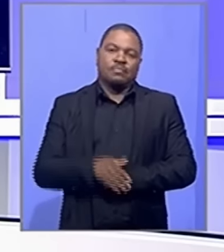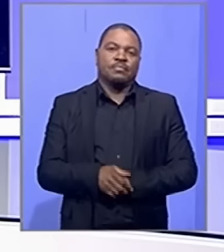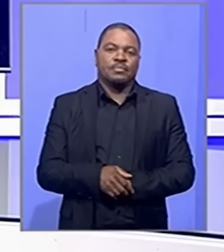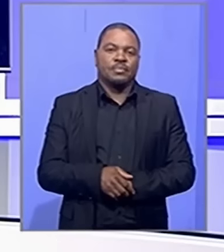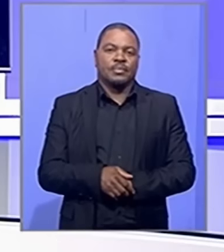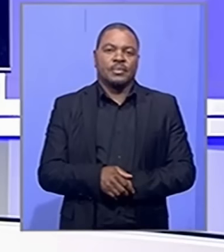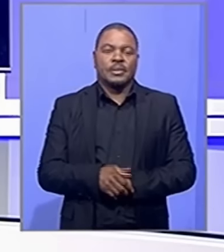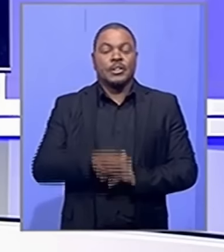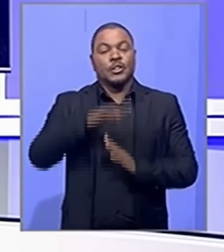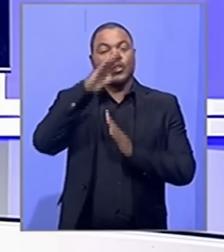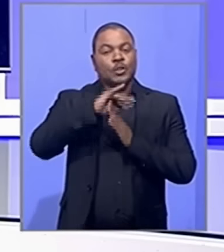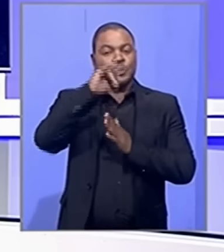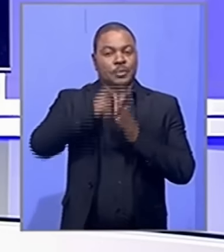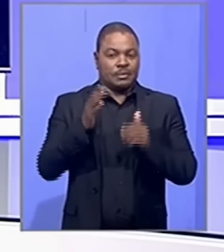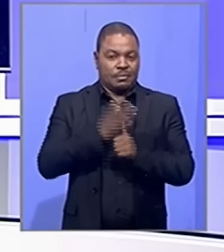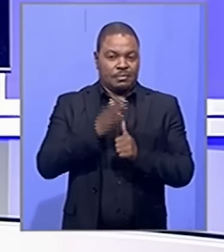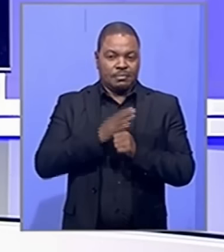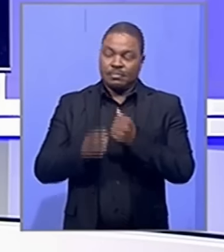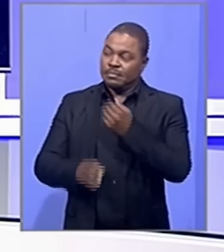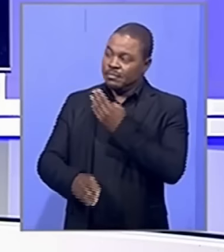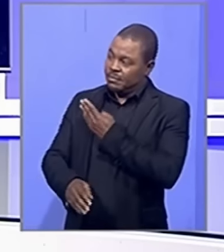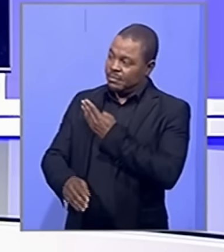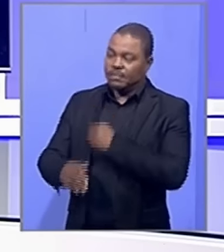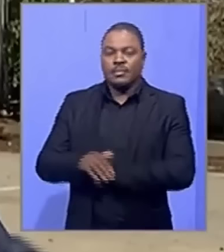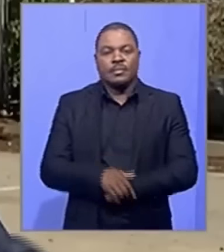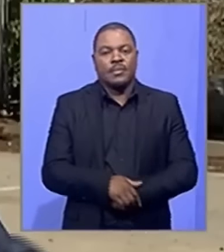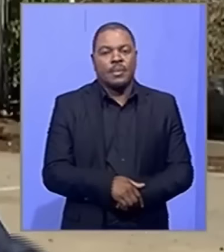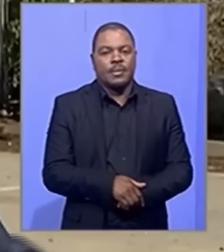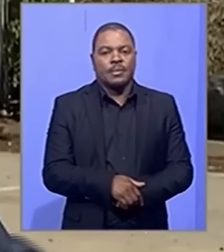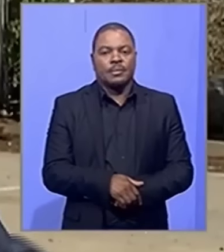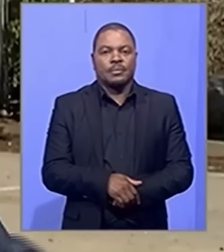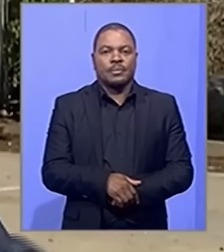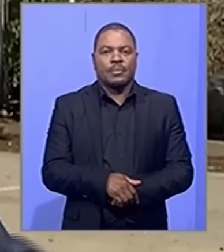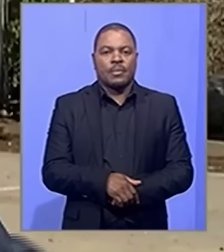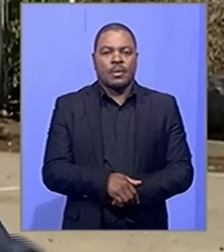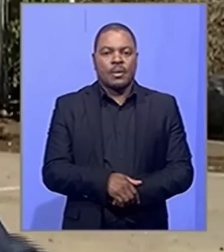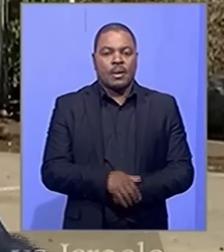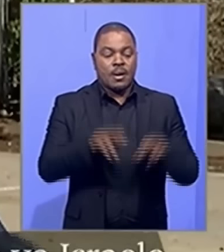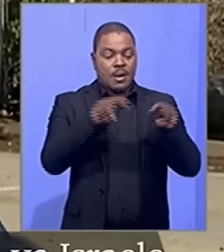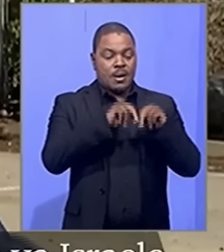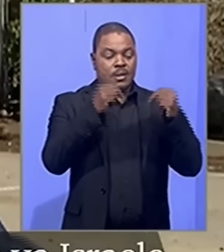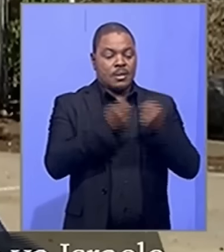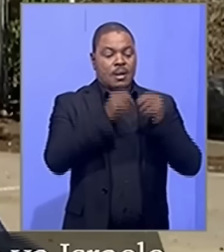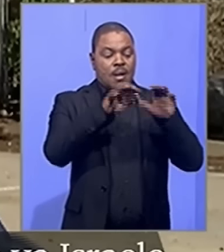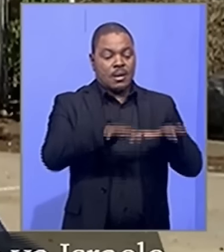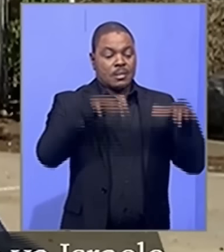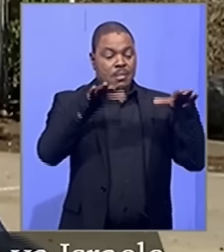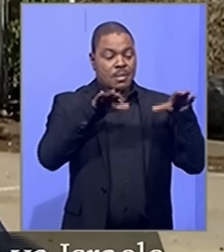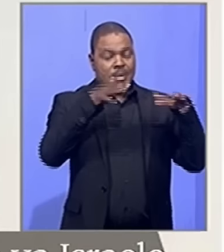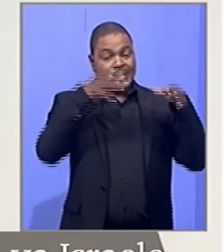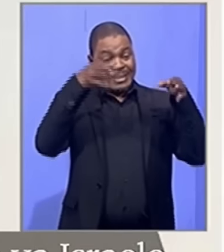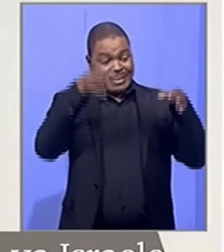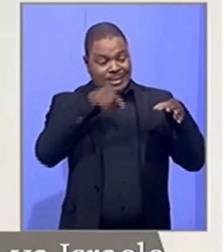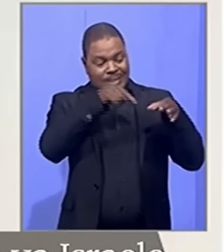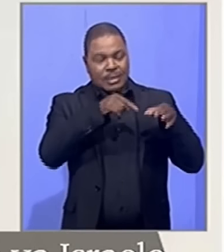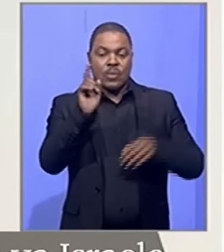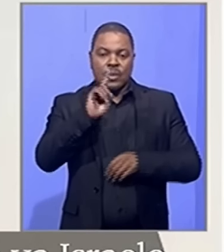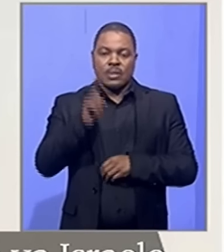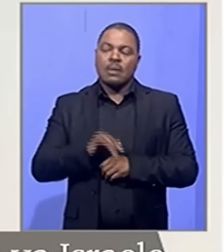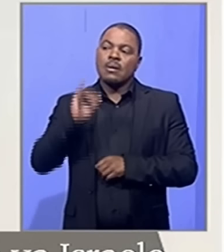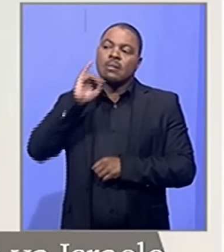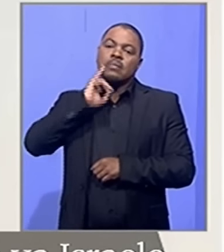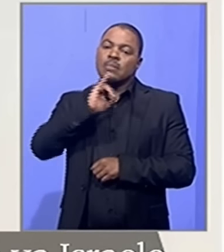Letlalo. Ha re dithakgole ka o lekola se itlhommeng pele. The National Assembly resolution to shut down the